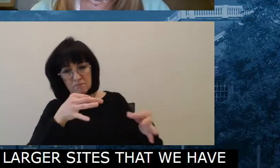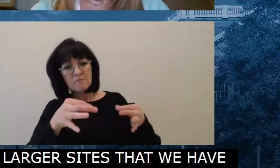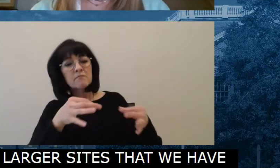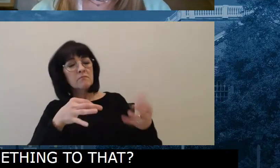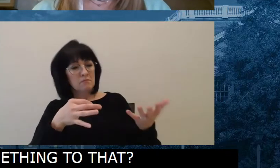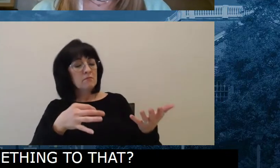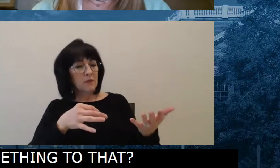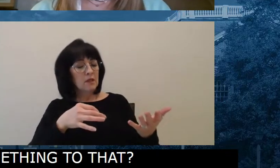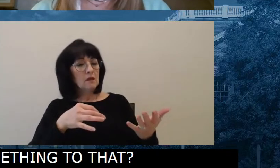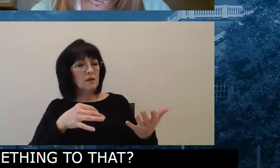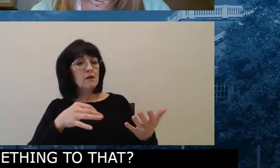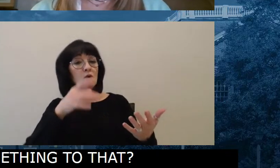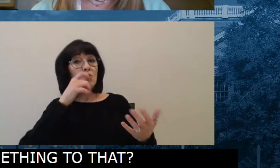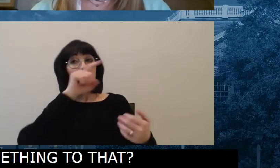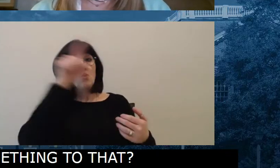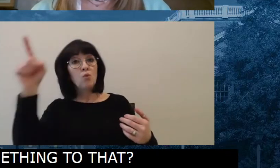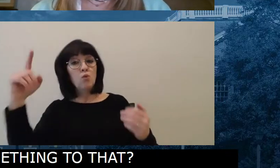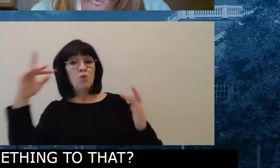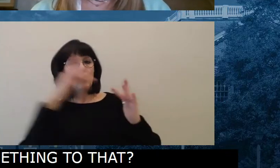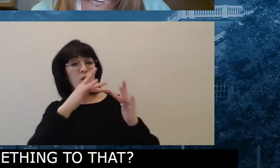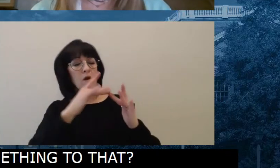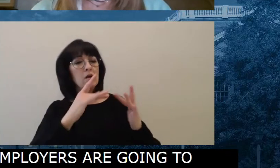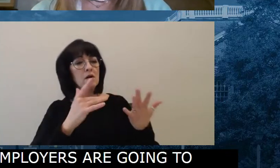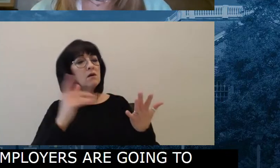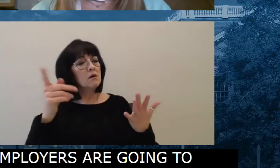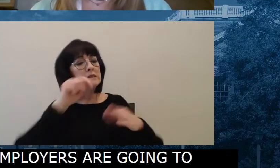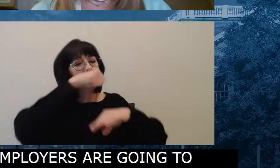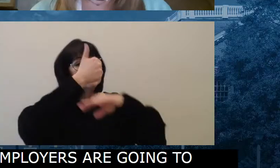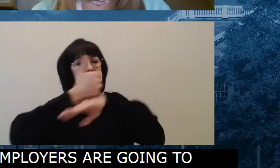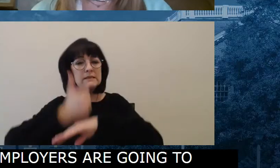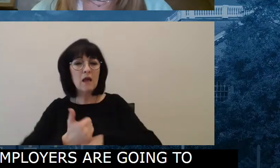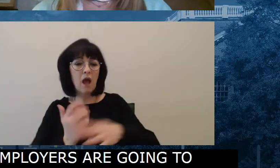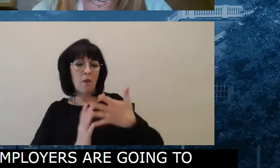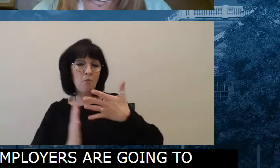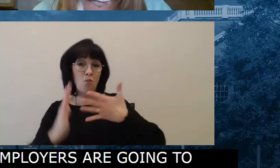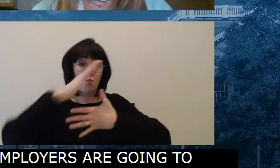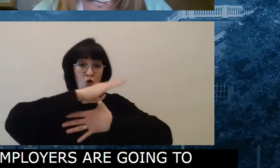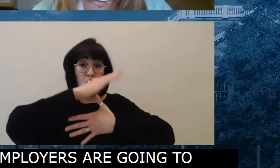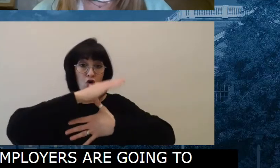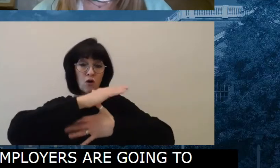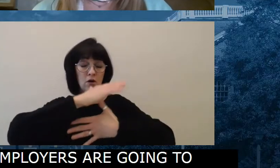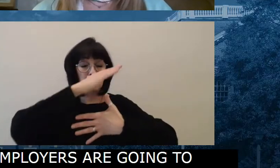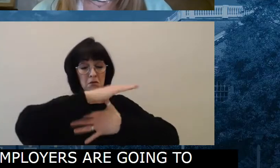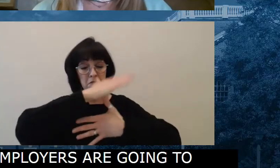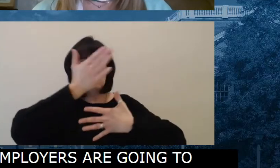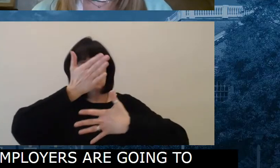kind of prioritized by risk. So we're going to get there, and it's going to be,